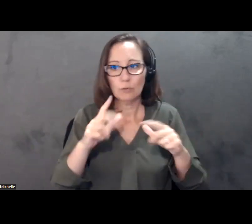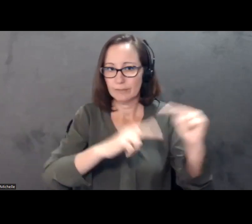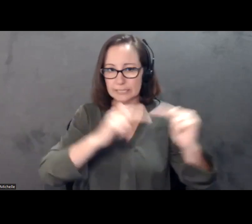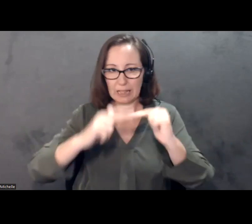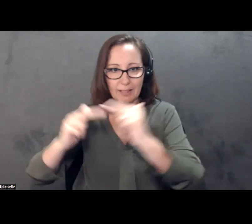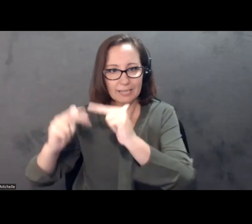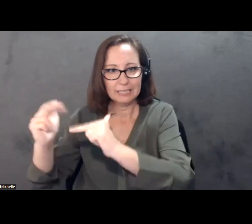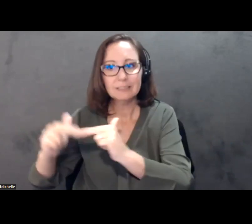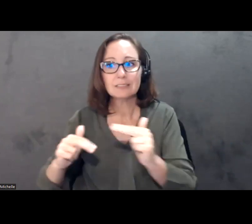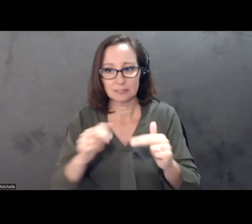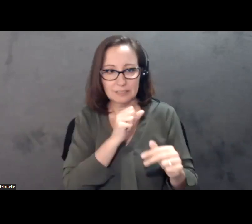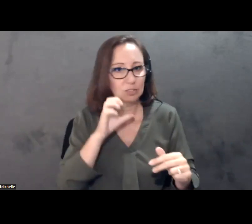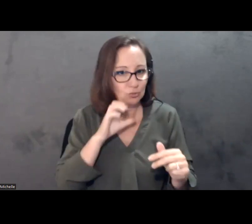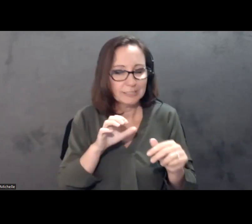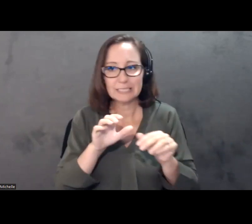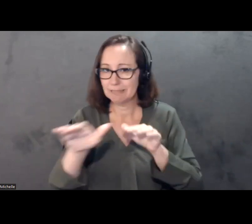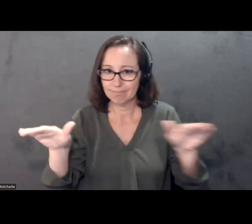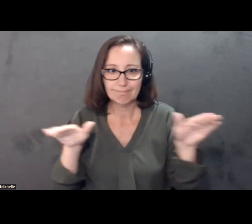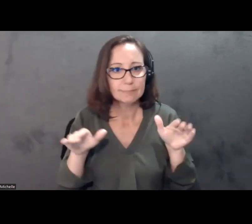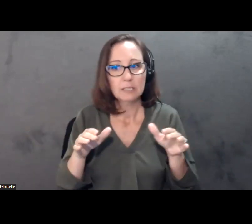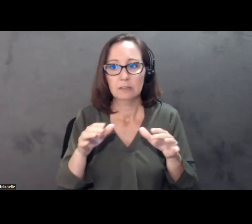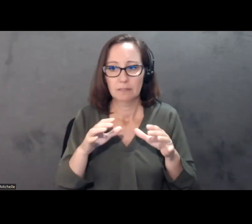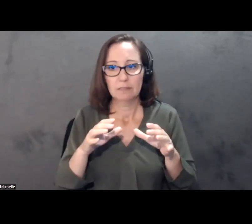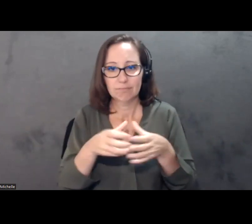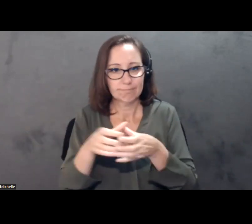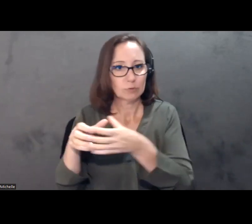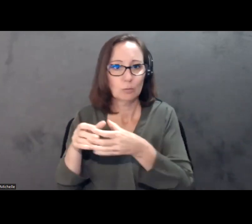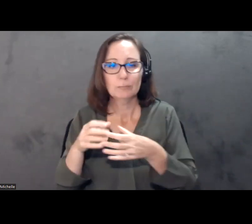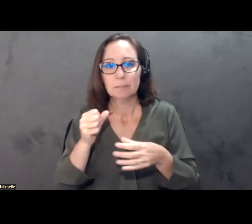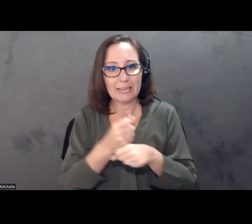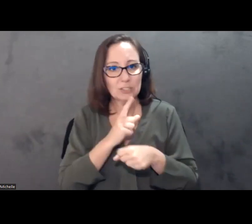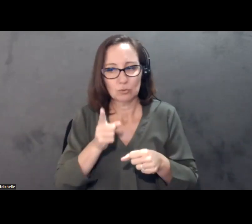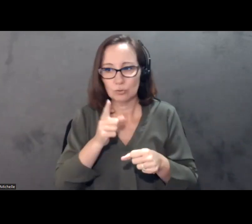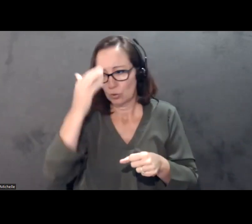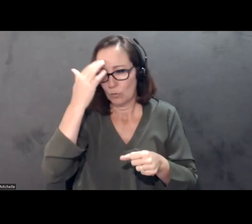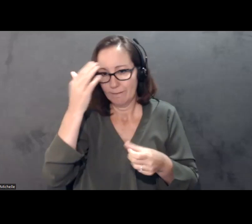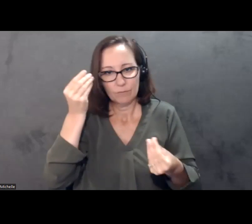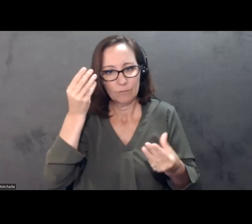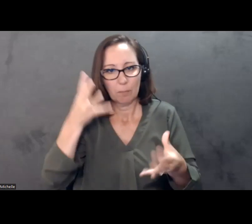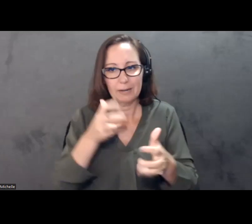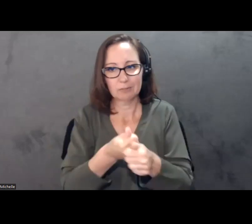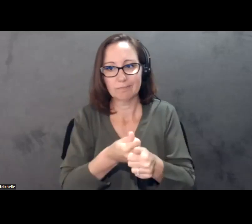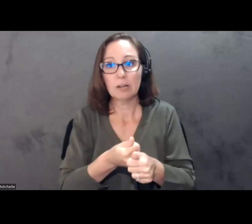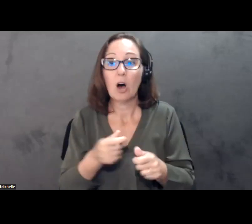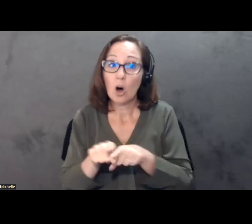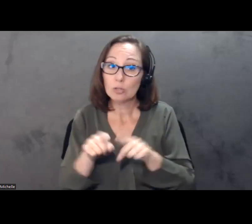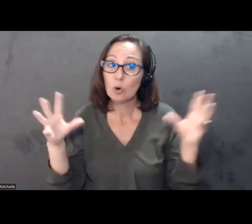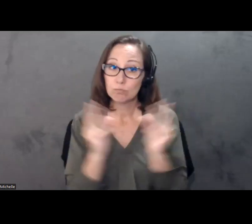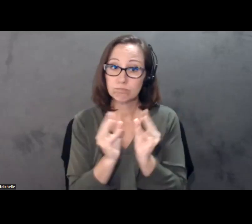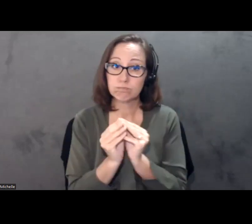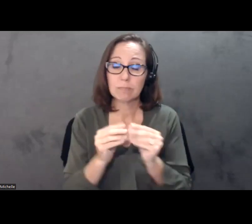most up-to-date information. And we also hold provider informational calls every